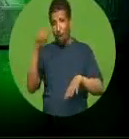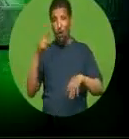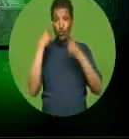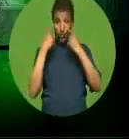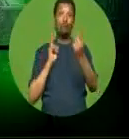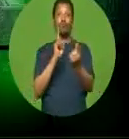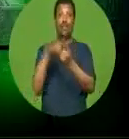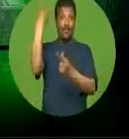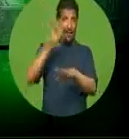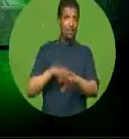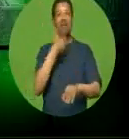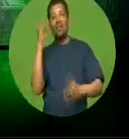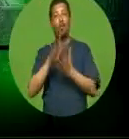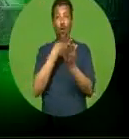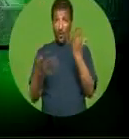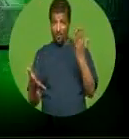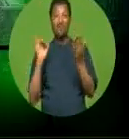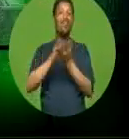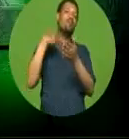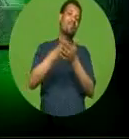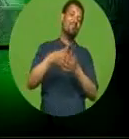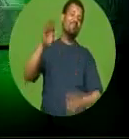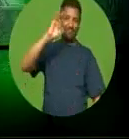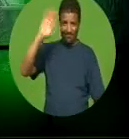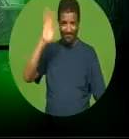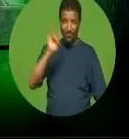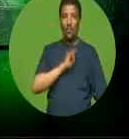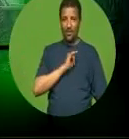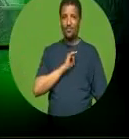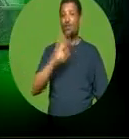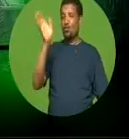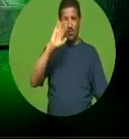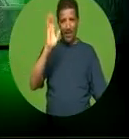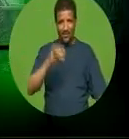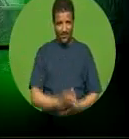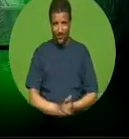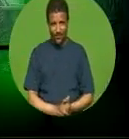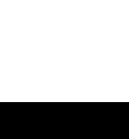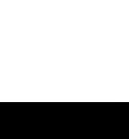program. Until then, it is goodbye from me. Goodbye.